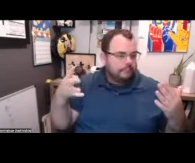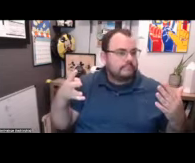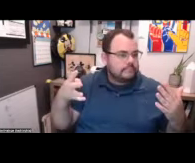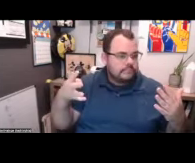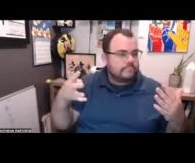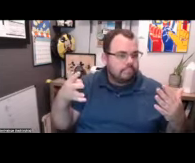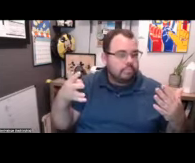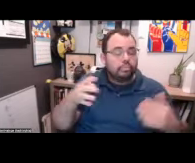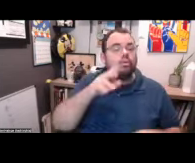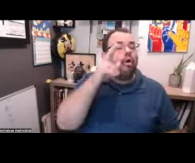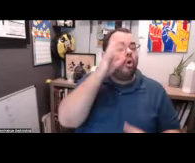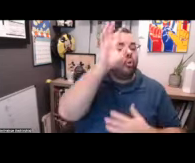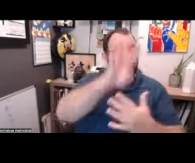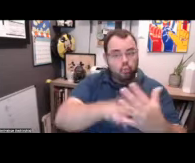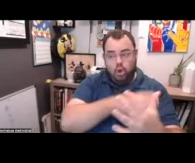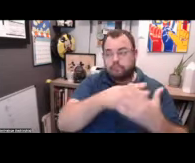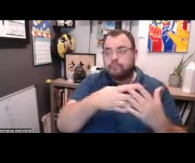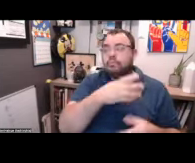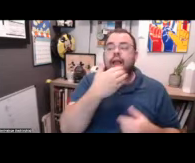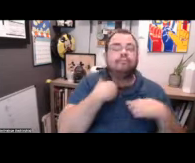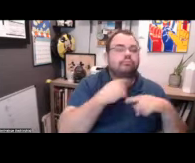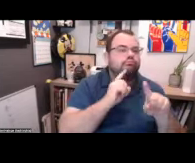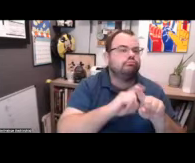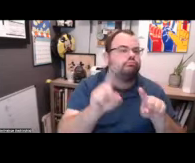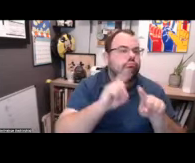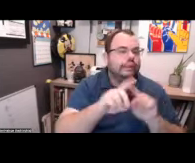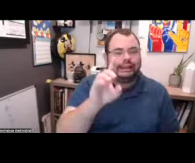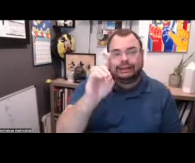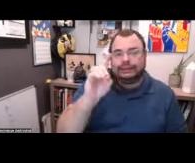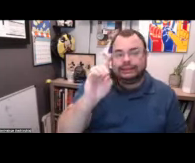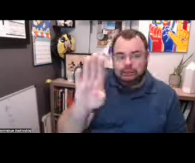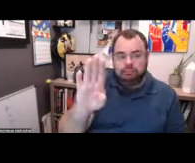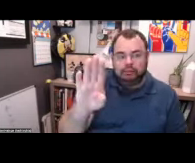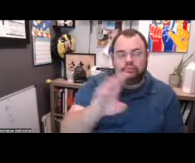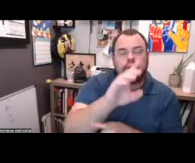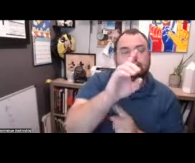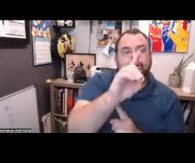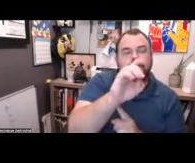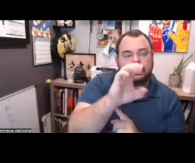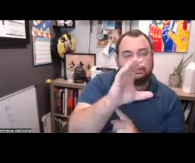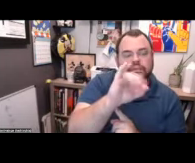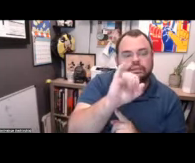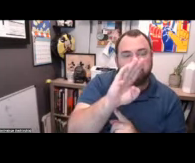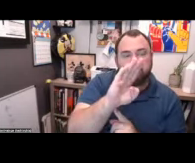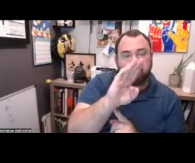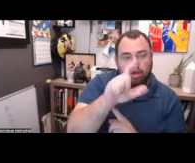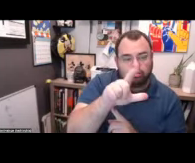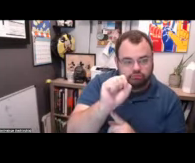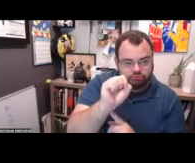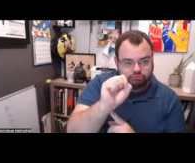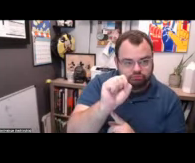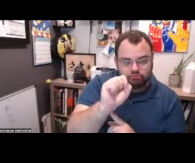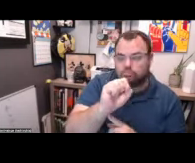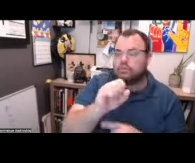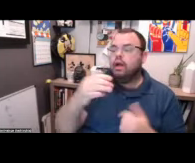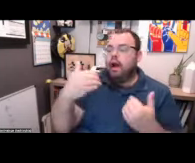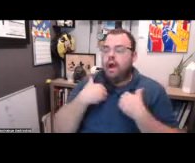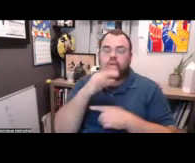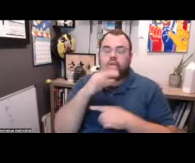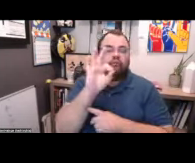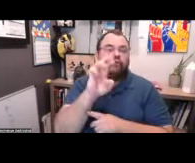pitch, but they can't hear the low pitch, vice versa, things like that. So you have this graph here, and there's different decibels, dB,